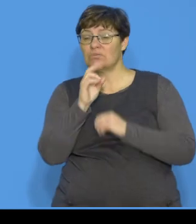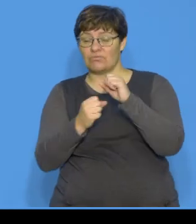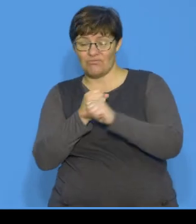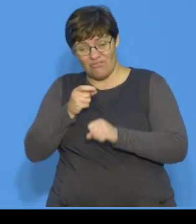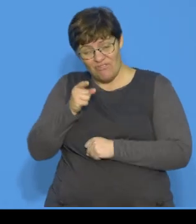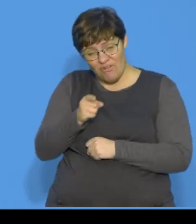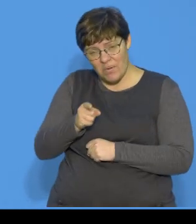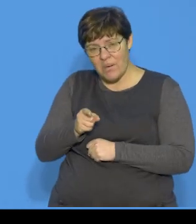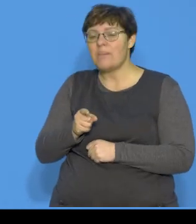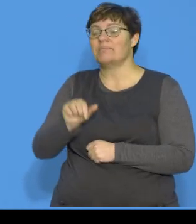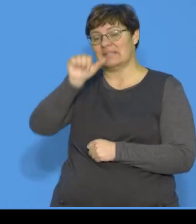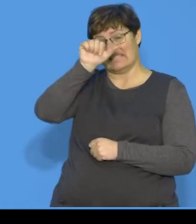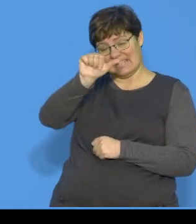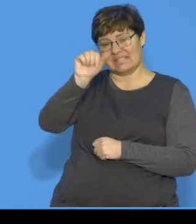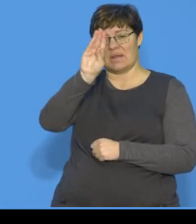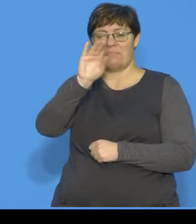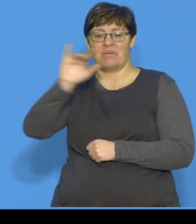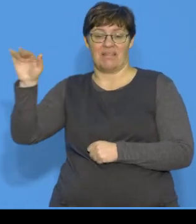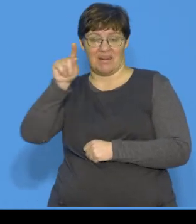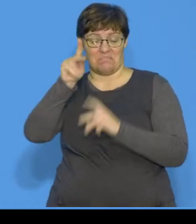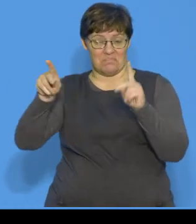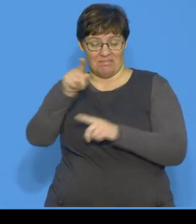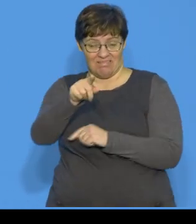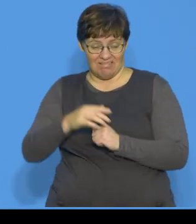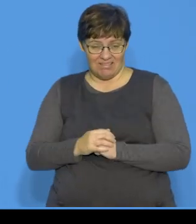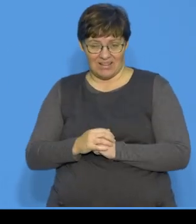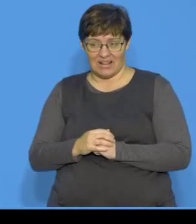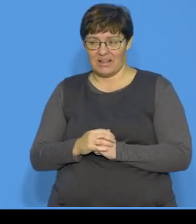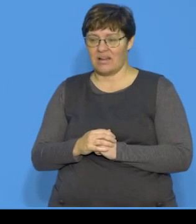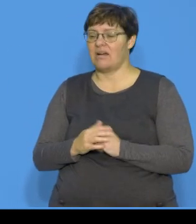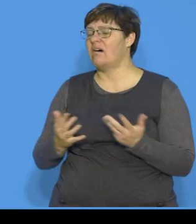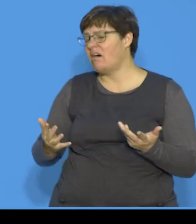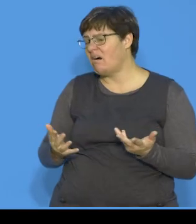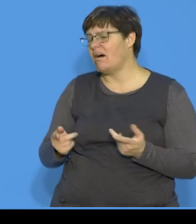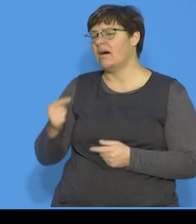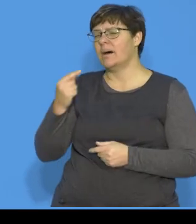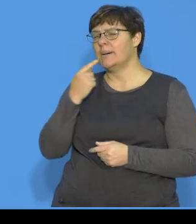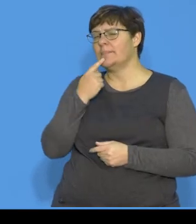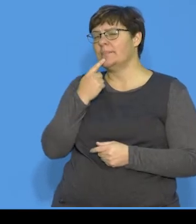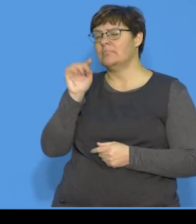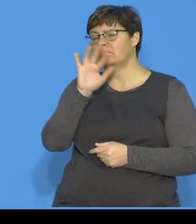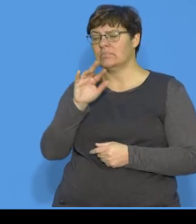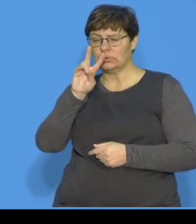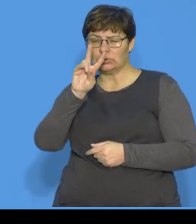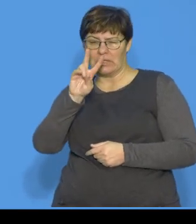2000, we hit the 6 billion mark. And in about